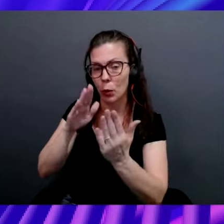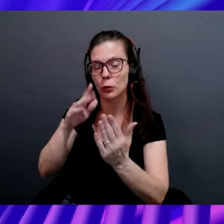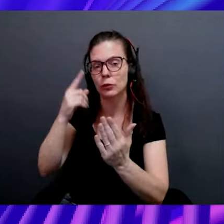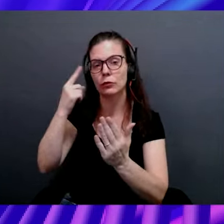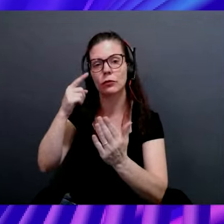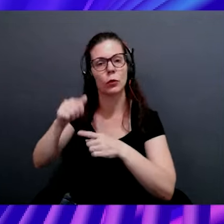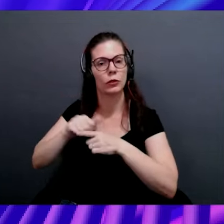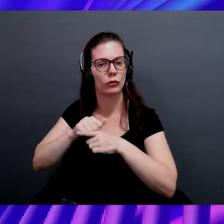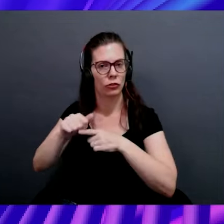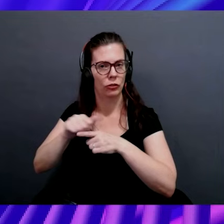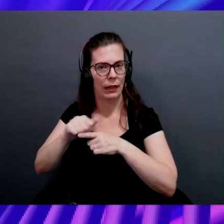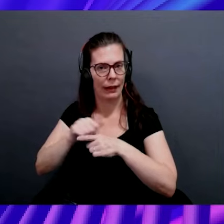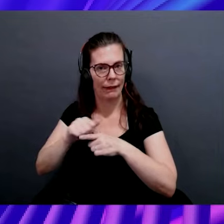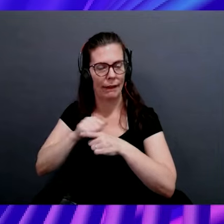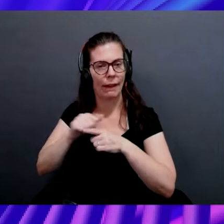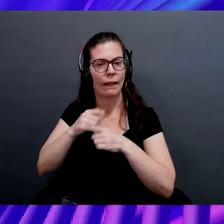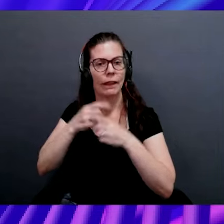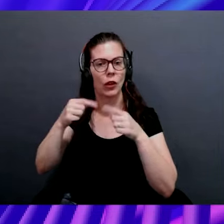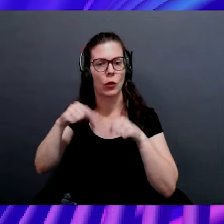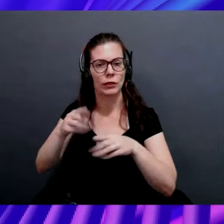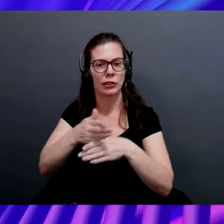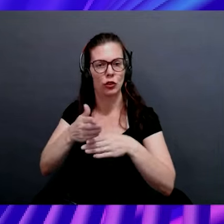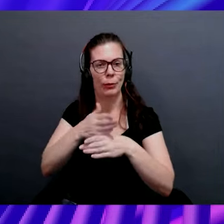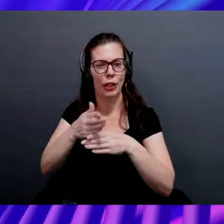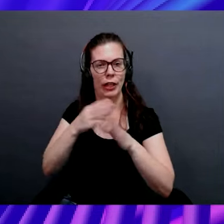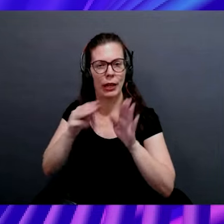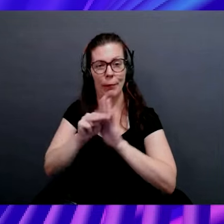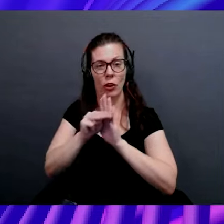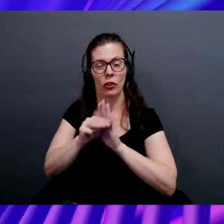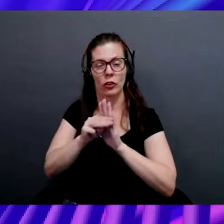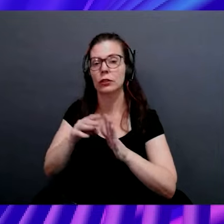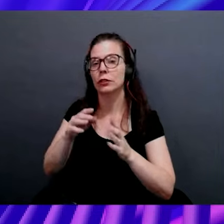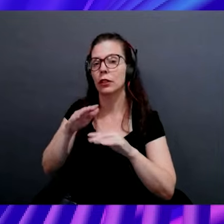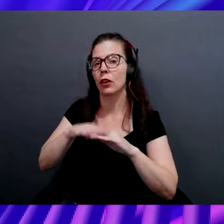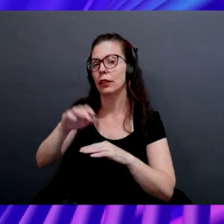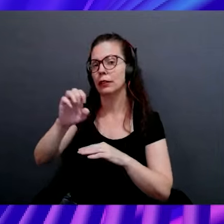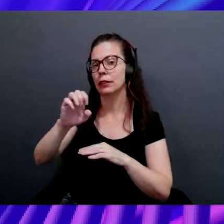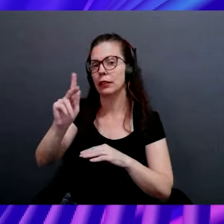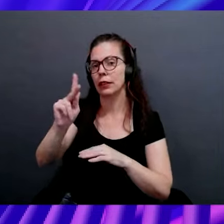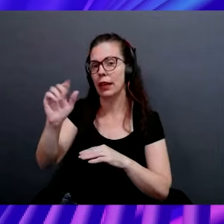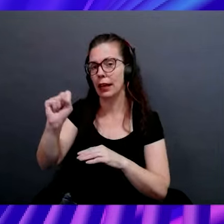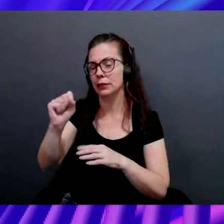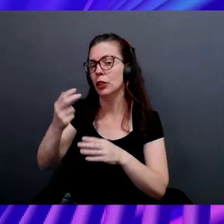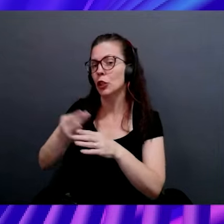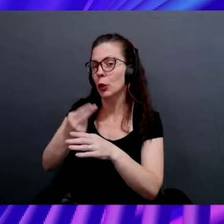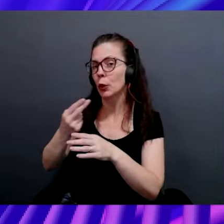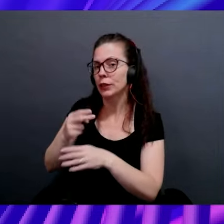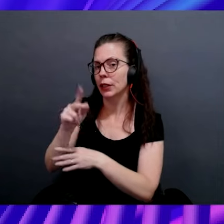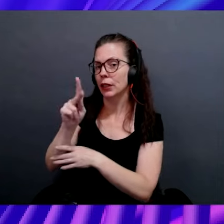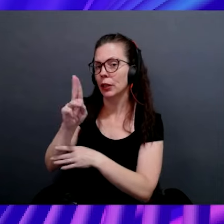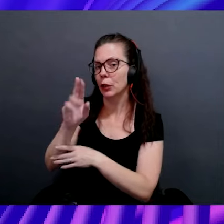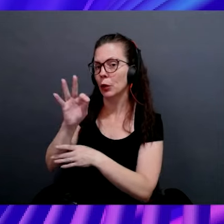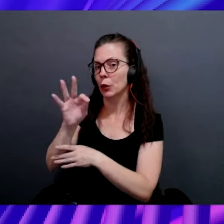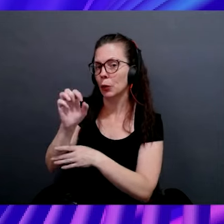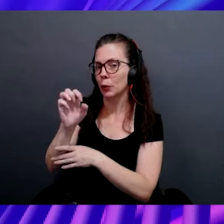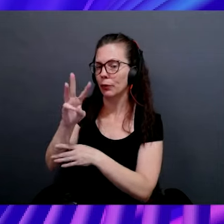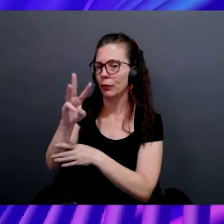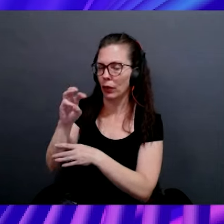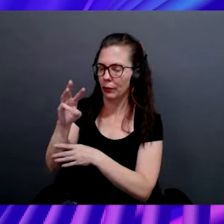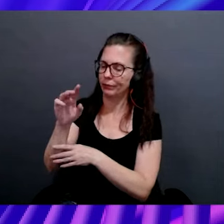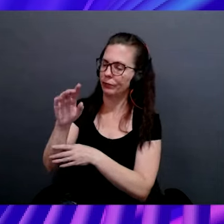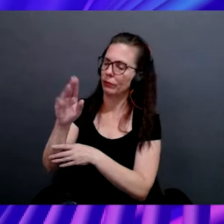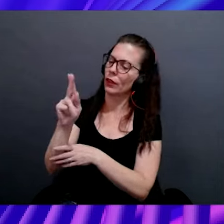training distributed models on EKS using Kubeflow, but also be able to